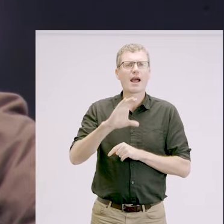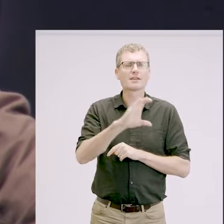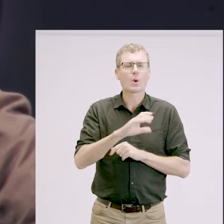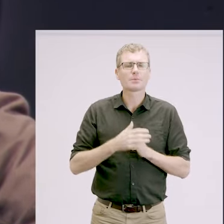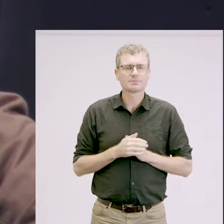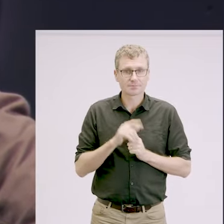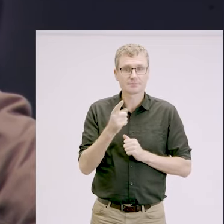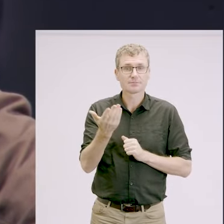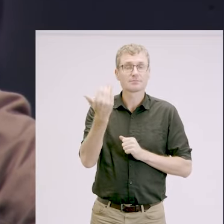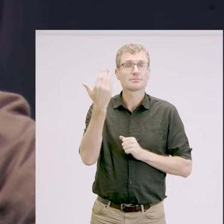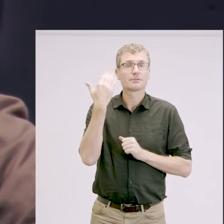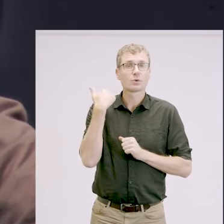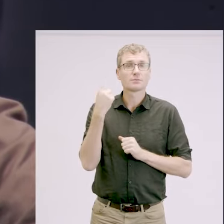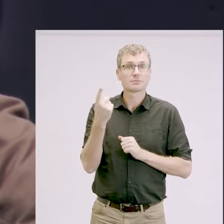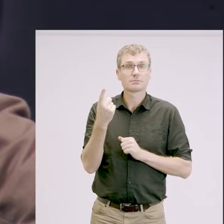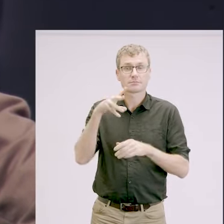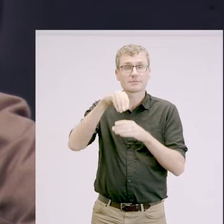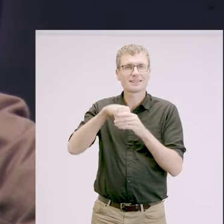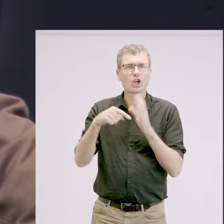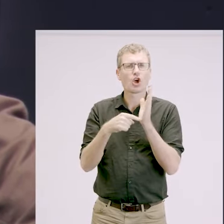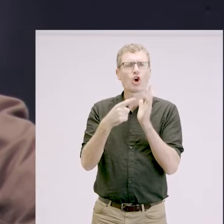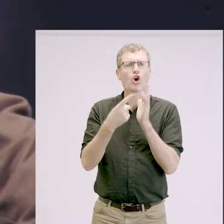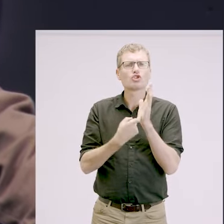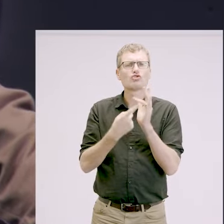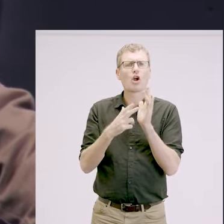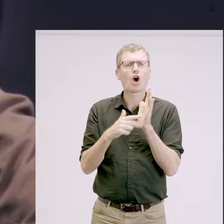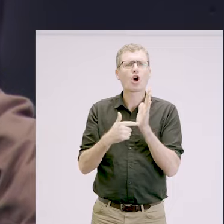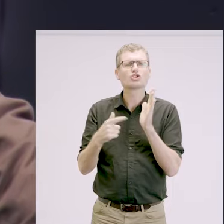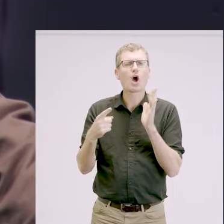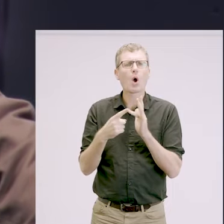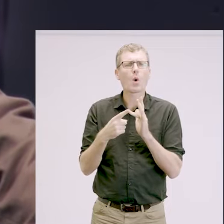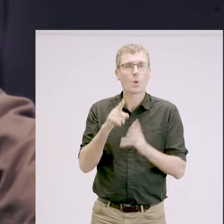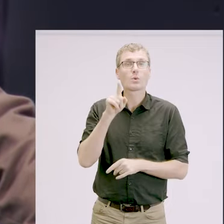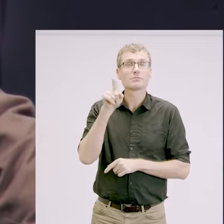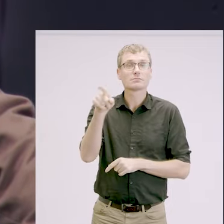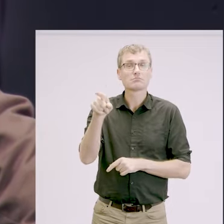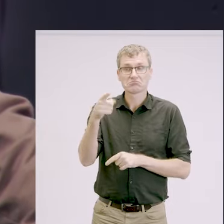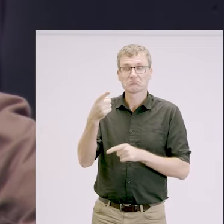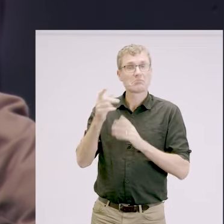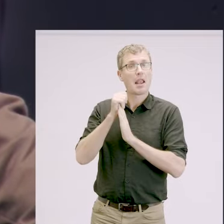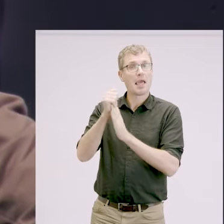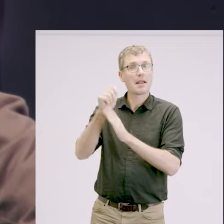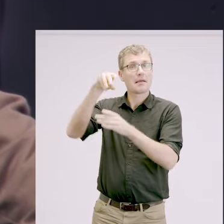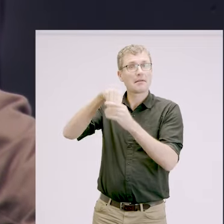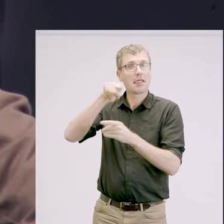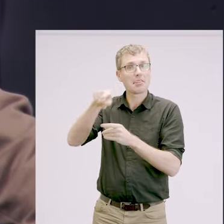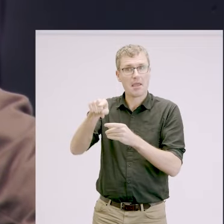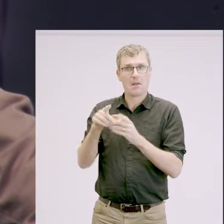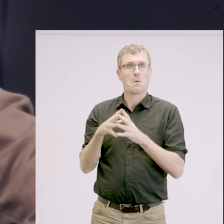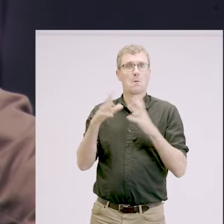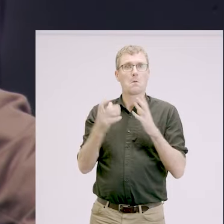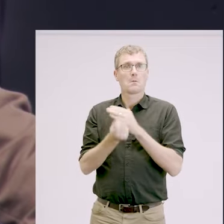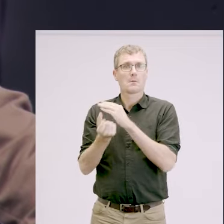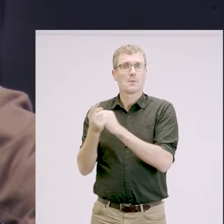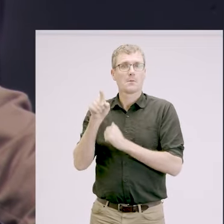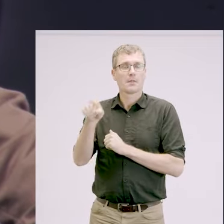Toronto. The Toronto Vineyard, just at the height of great things happening. He's become an academic. He's one of our